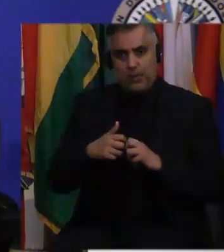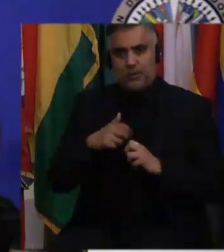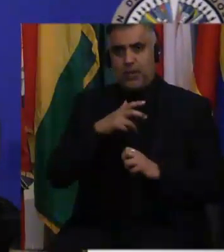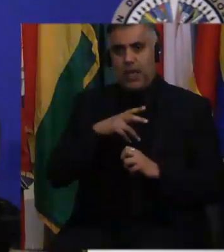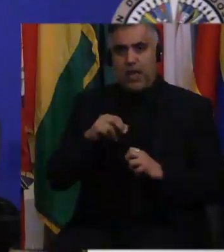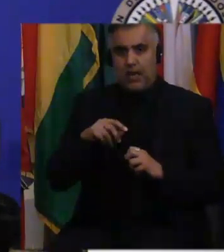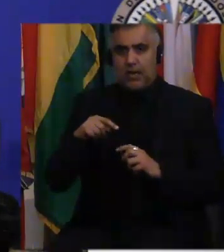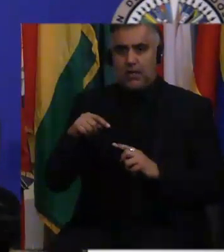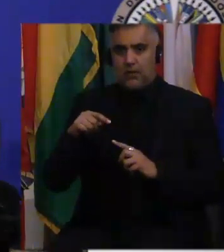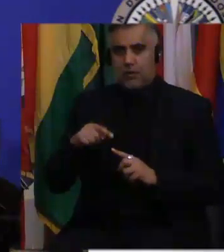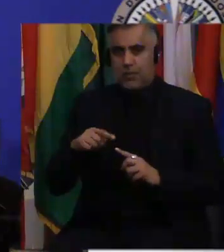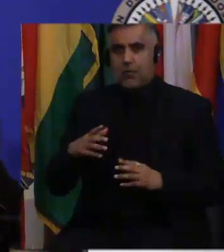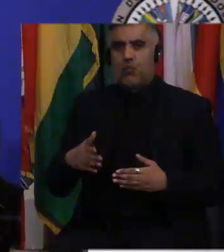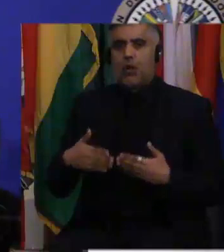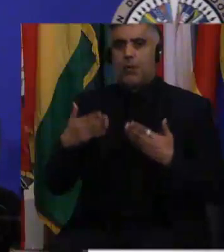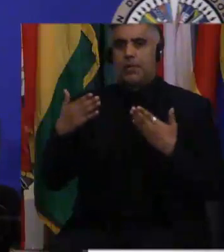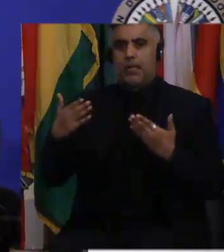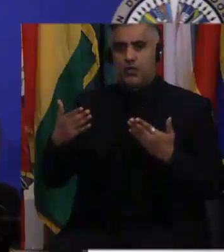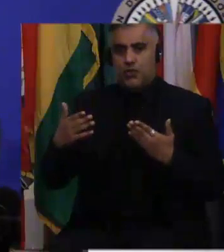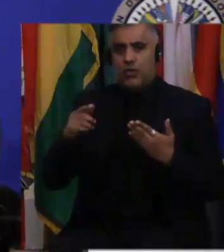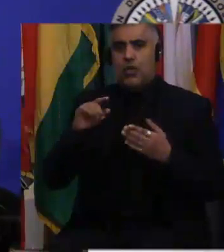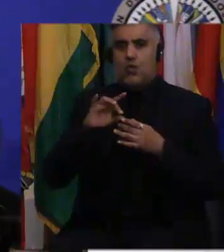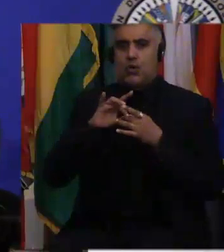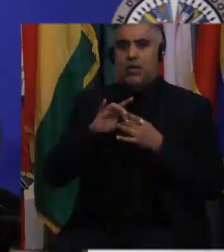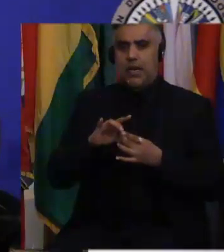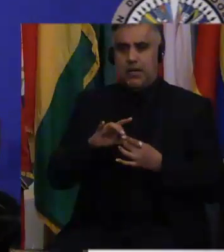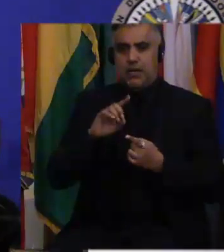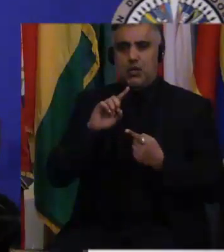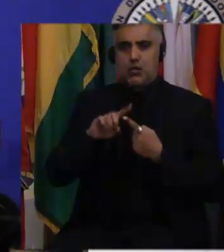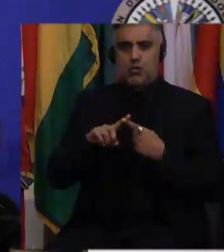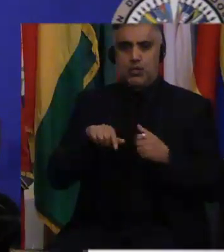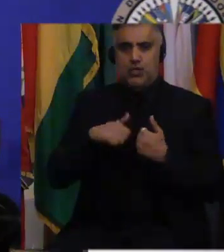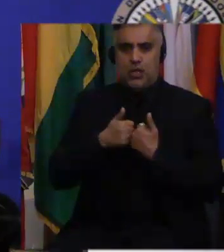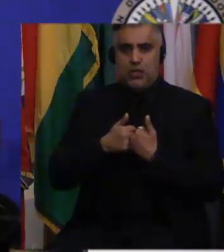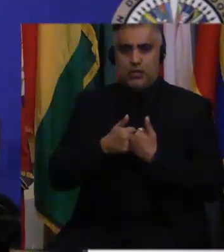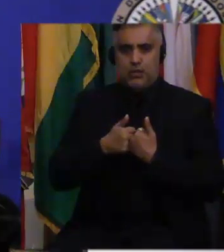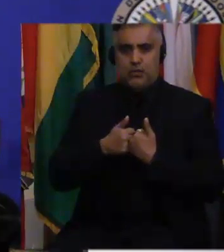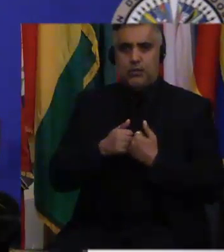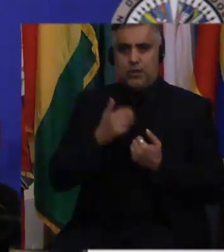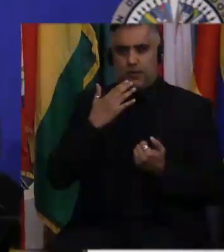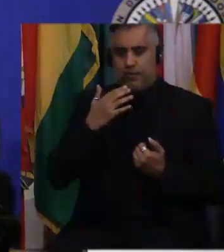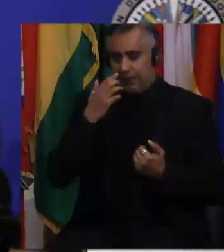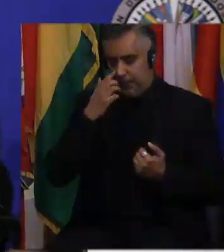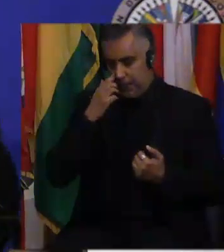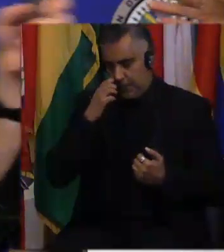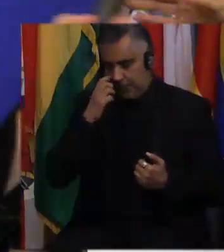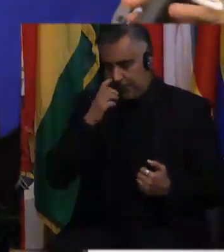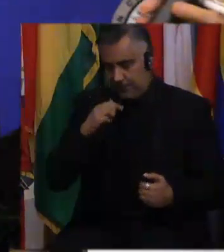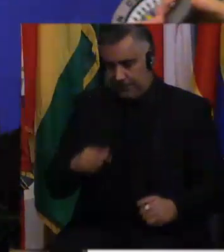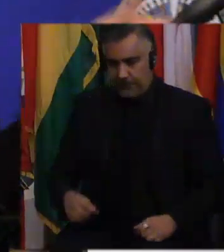and concrete recommendations with respect to challenges in front. Thank you.